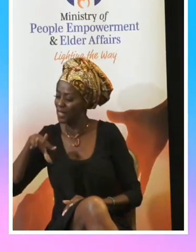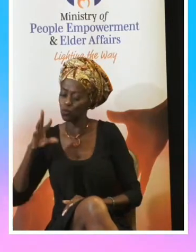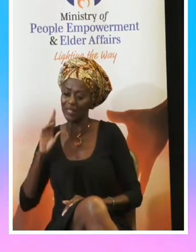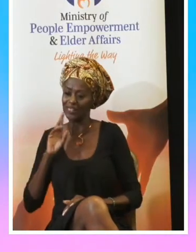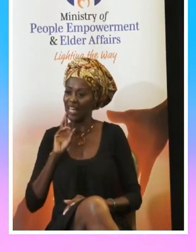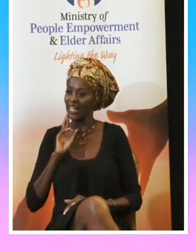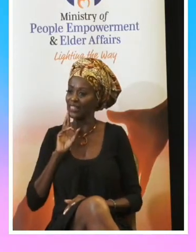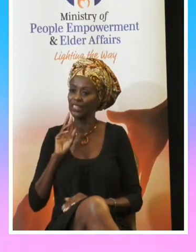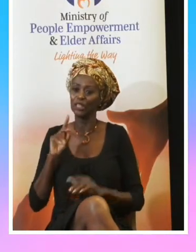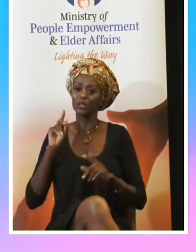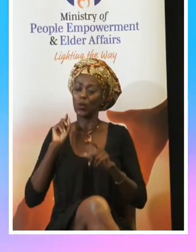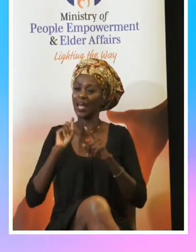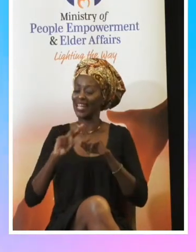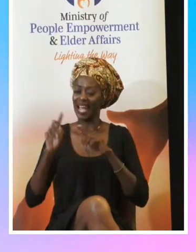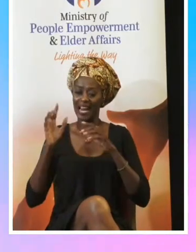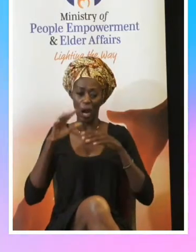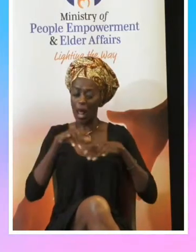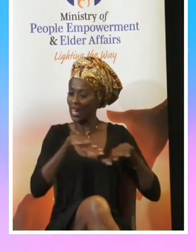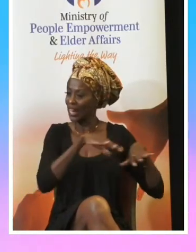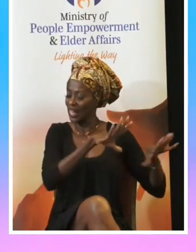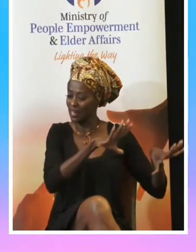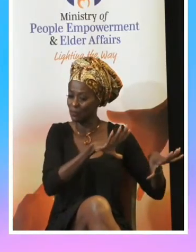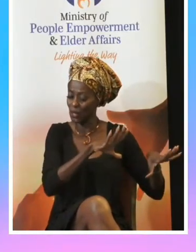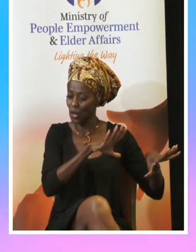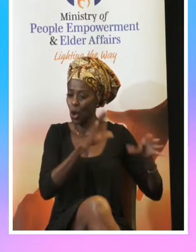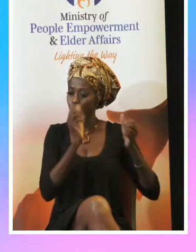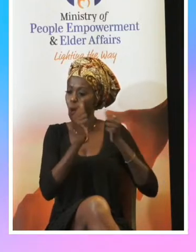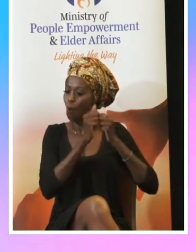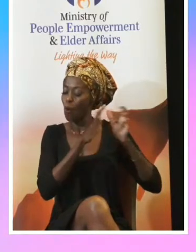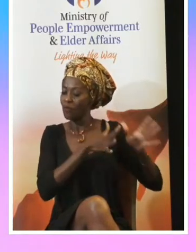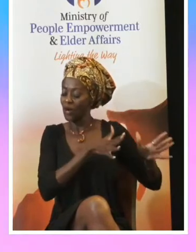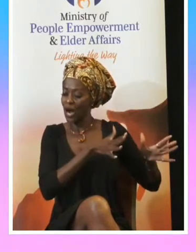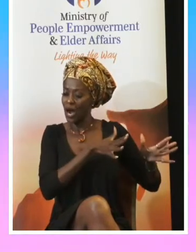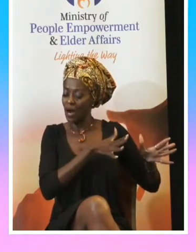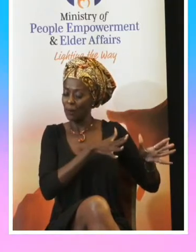leave this podium this evening